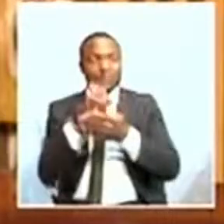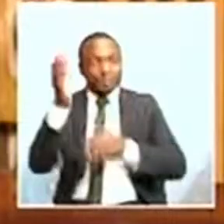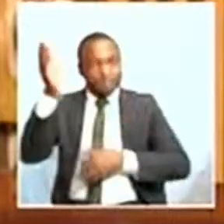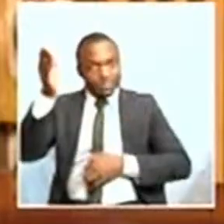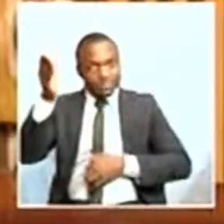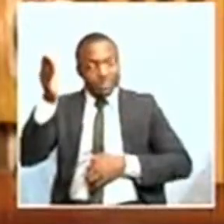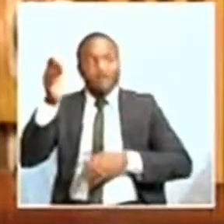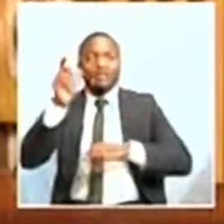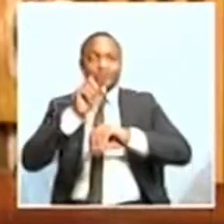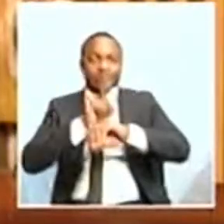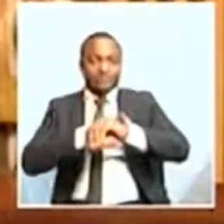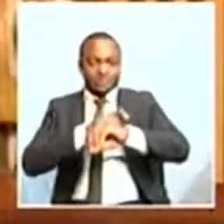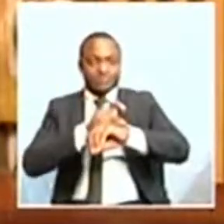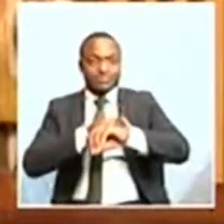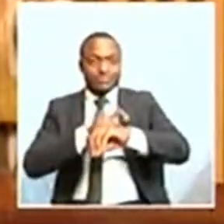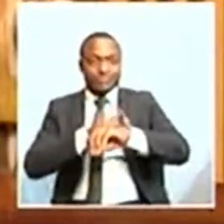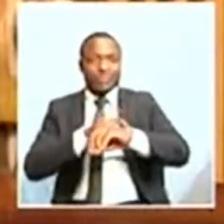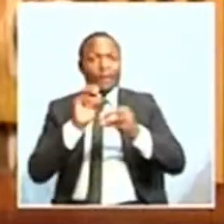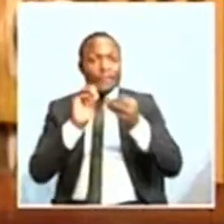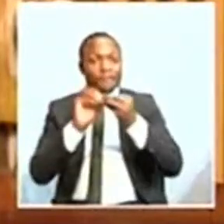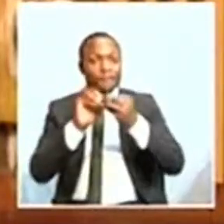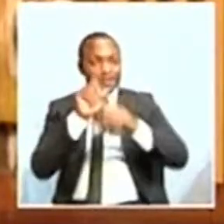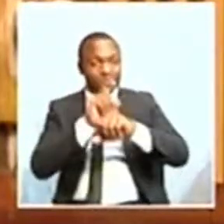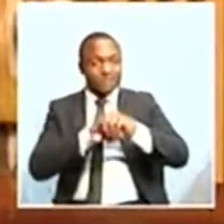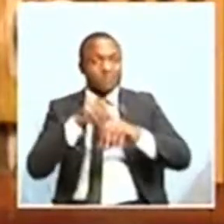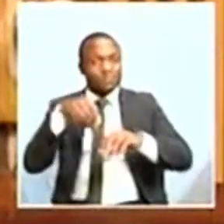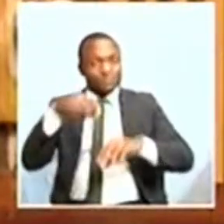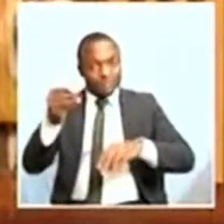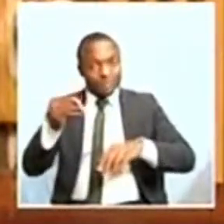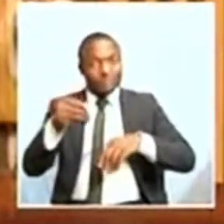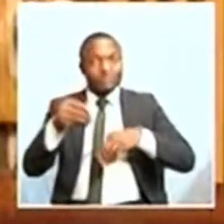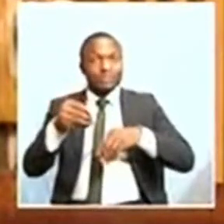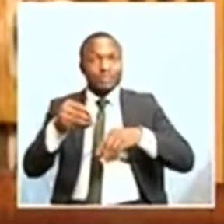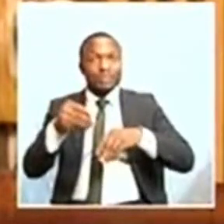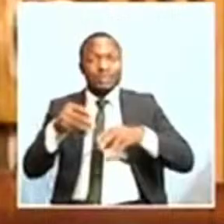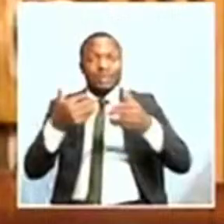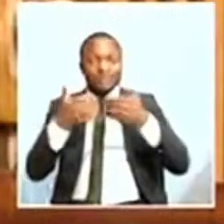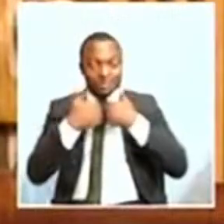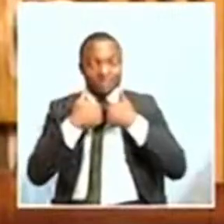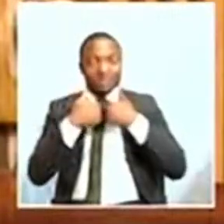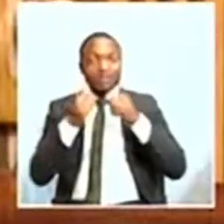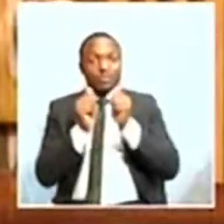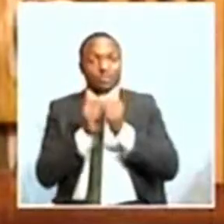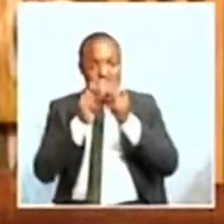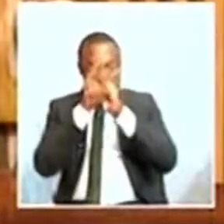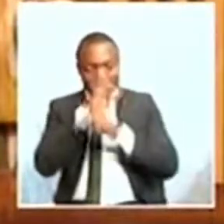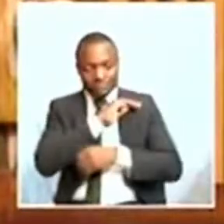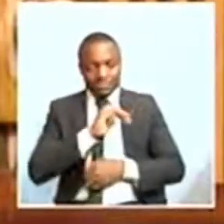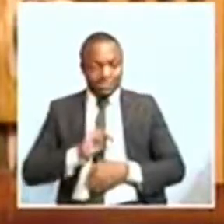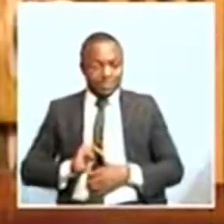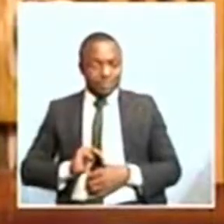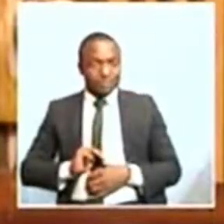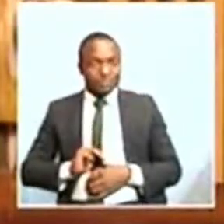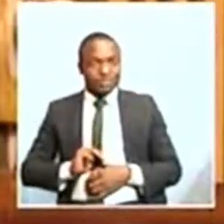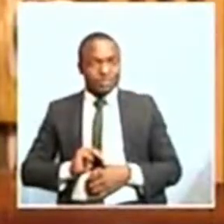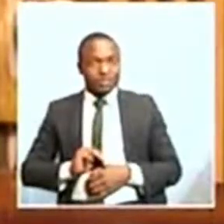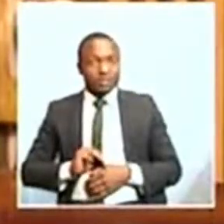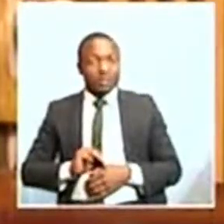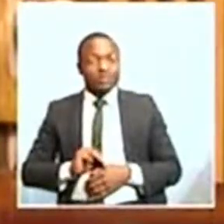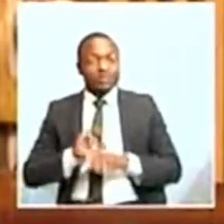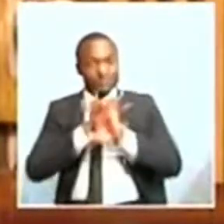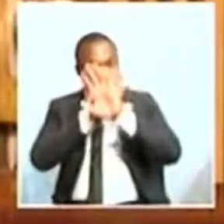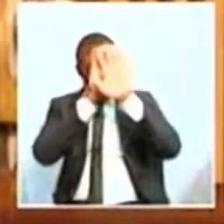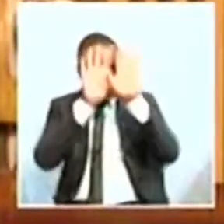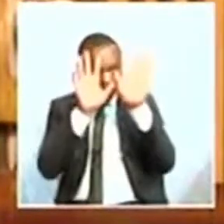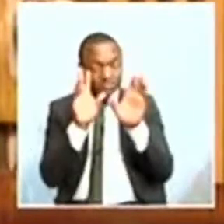sensitization session so that more time is spent with the members of Parliament, who in turn, once they are very clear about that,